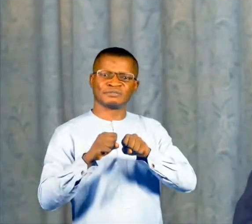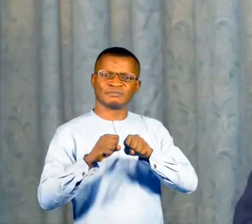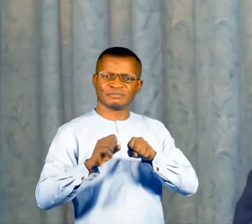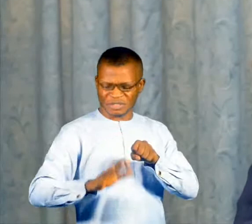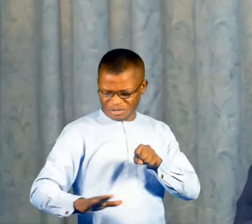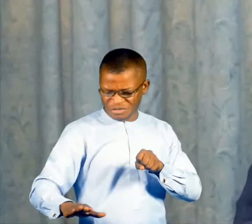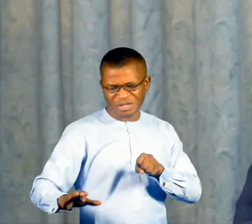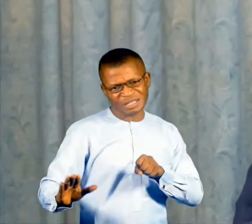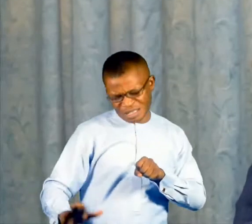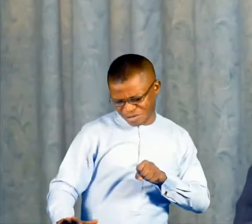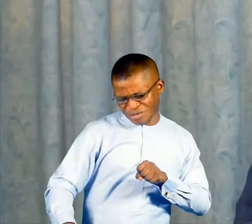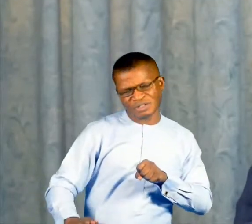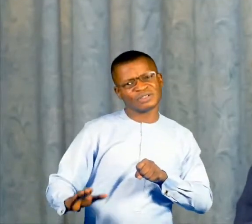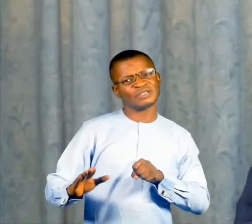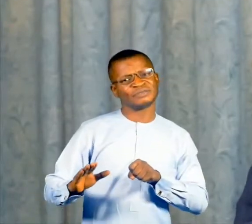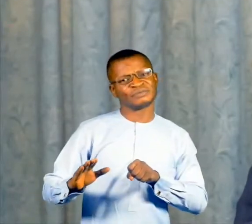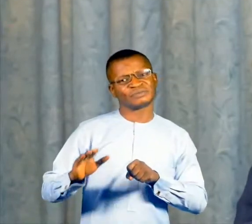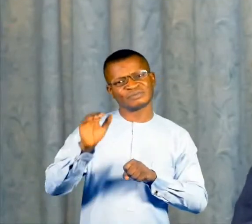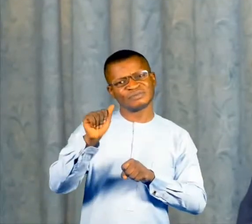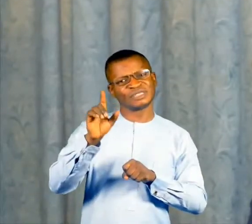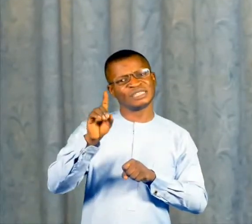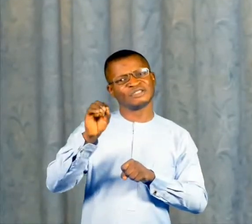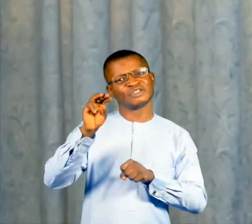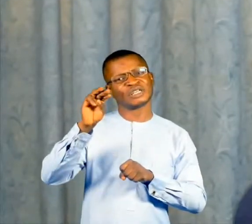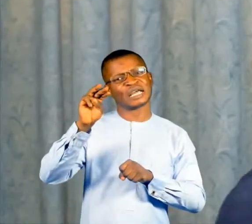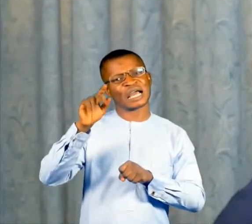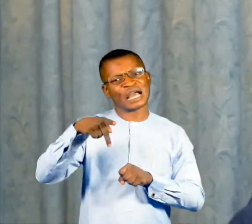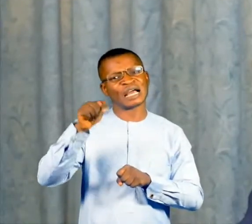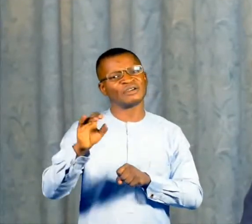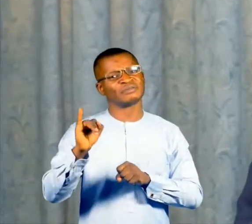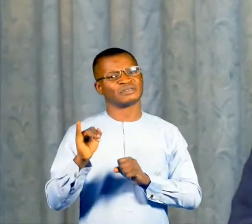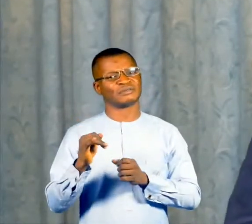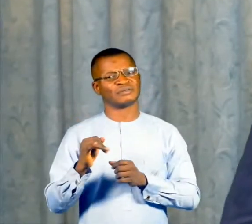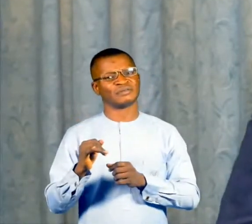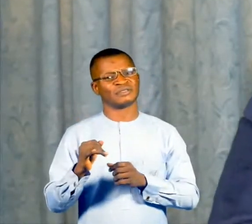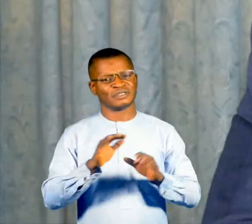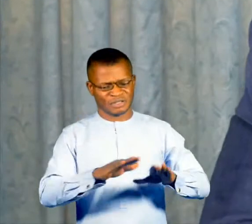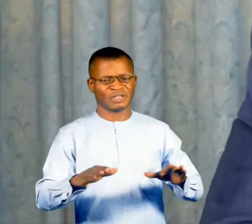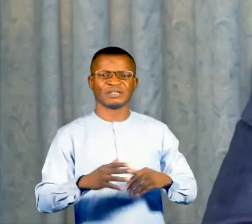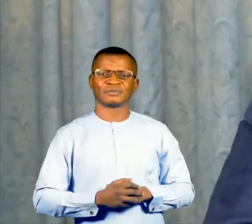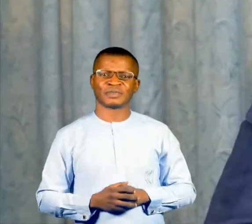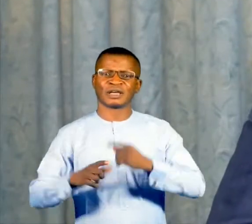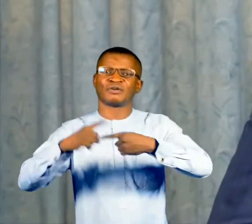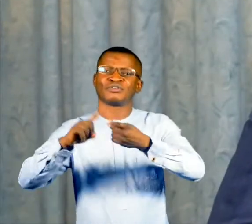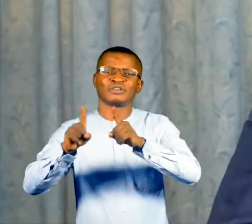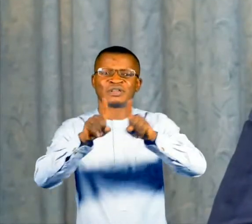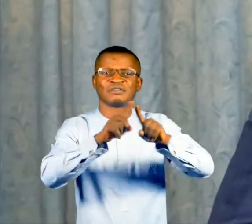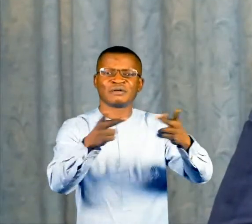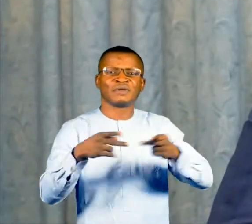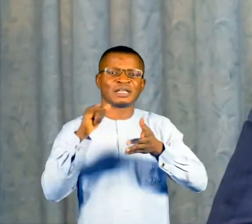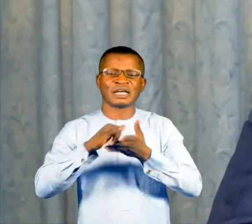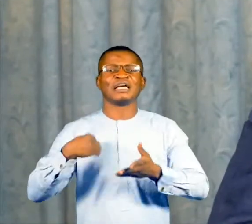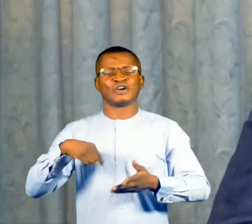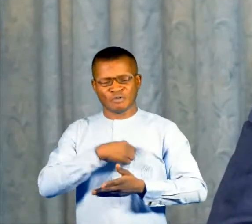abduct children, very little children, and they go to various places, begin to claim to be